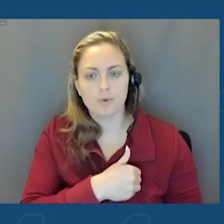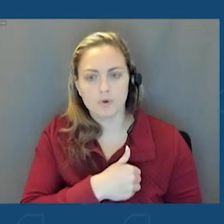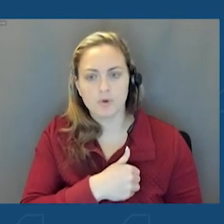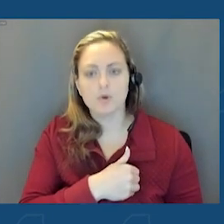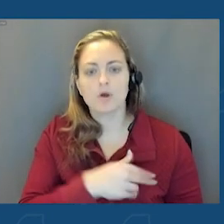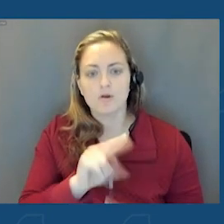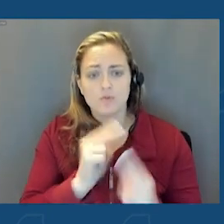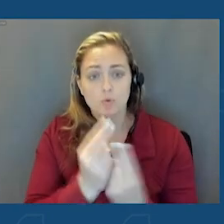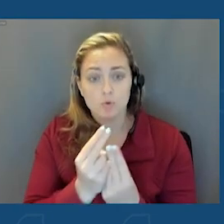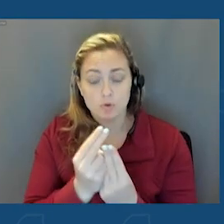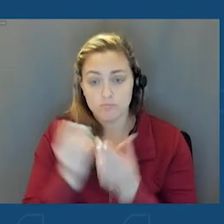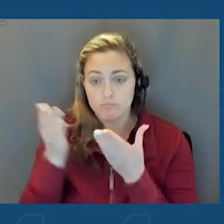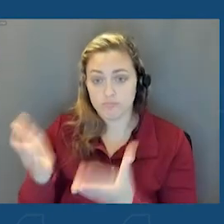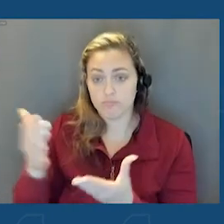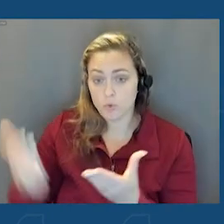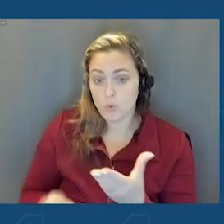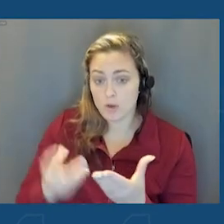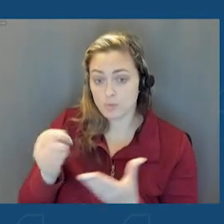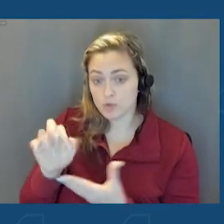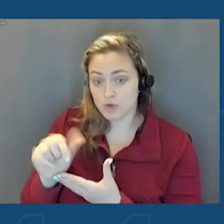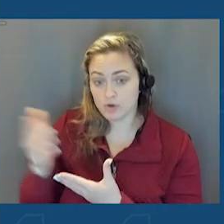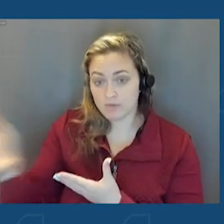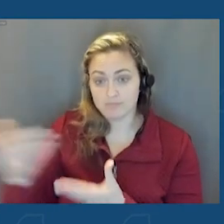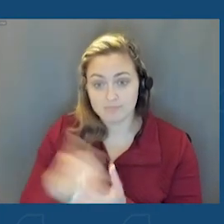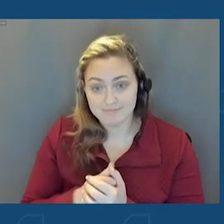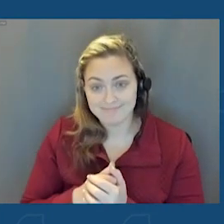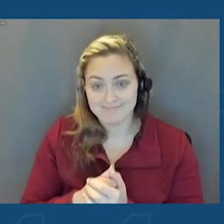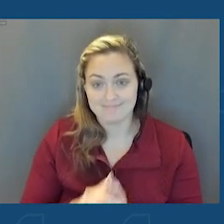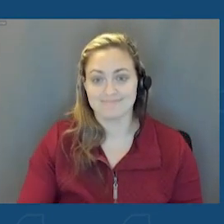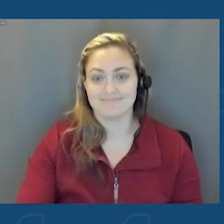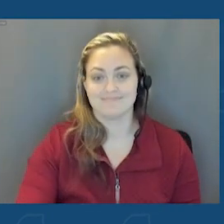all welcome Chandra? Chandra?